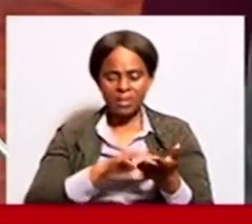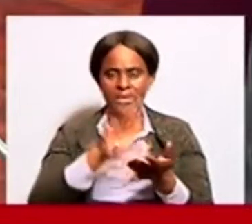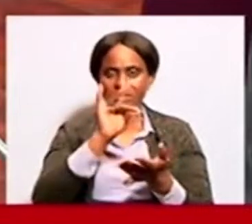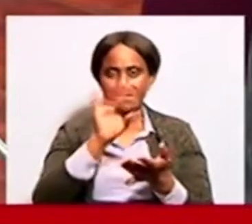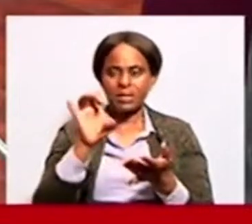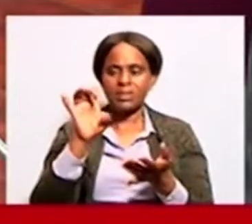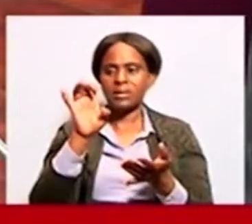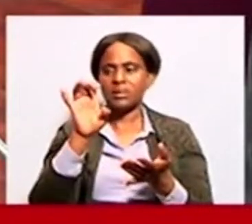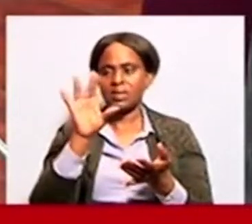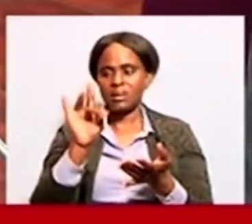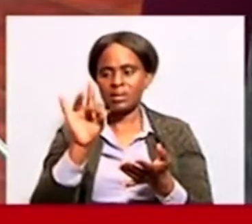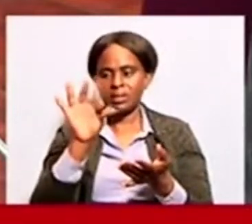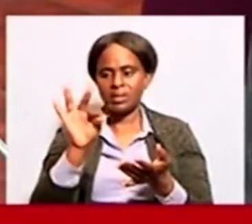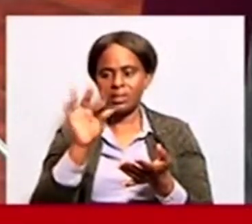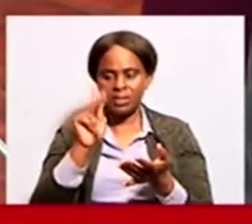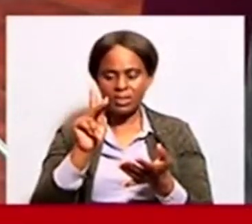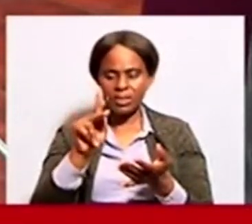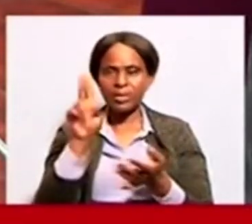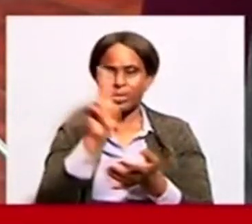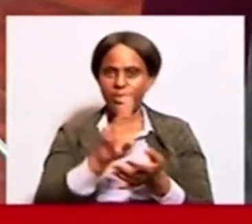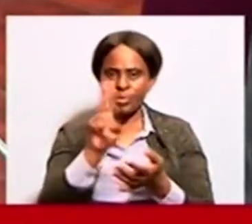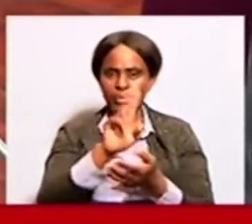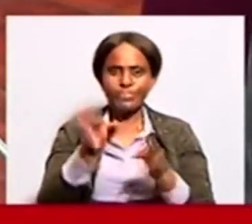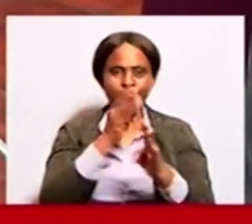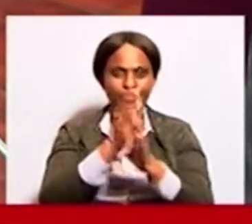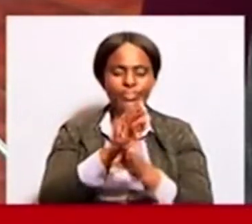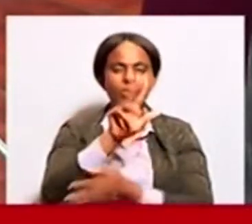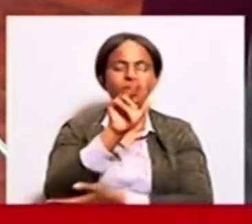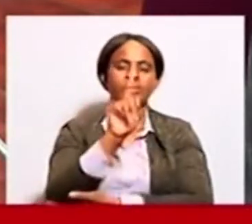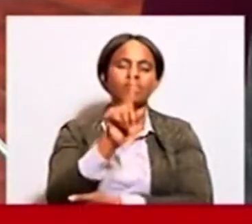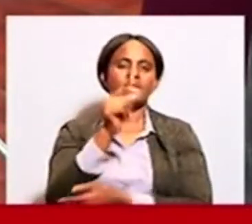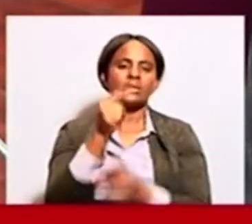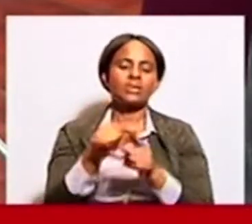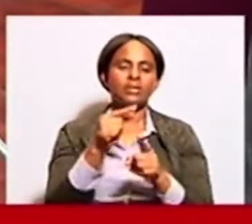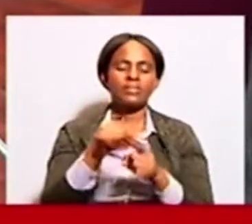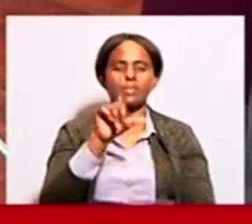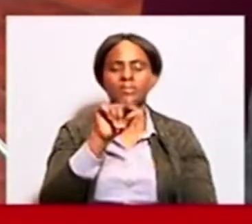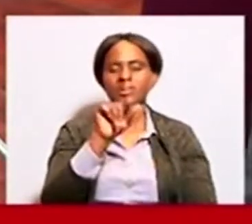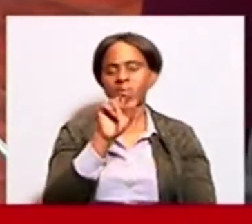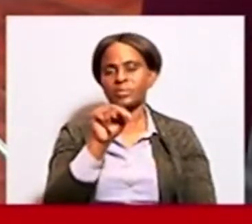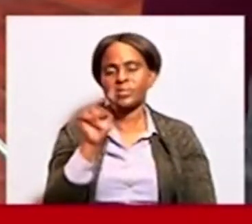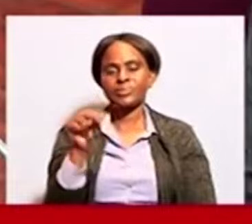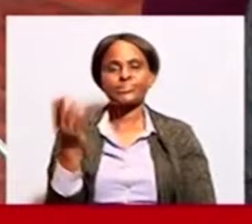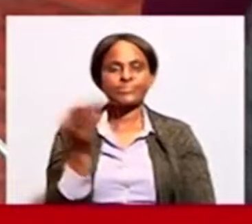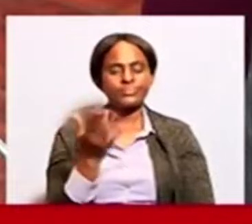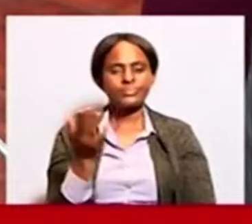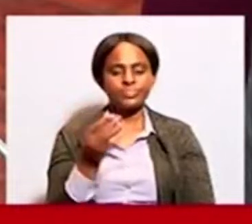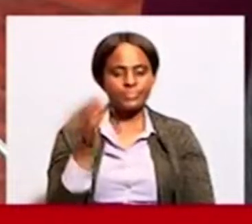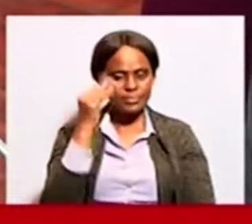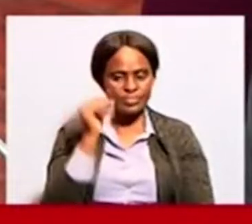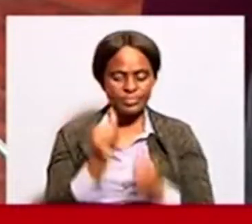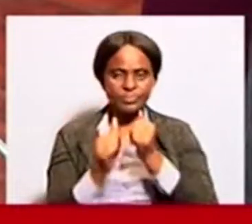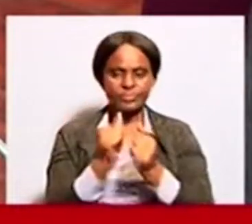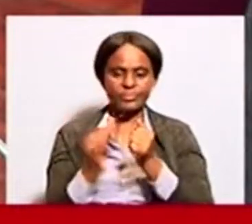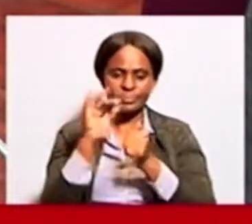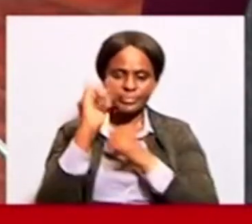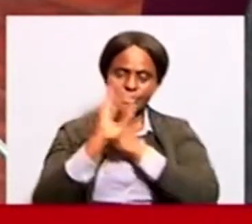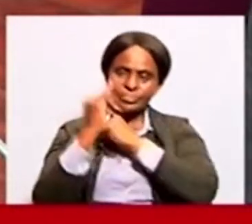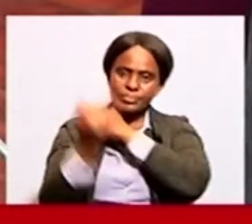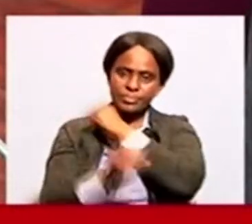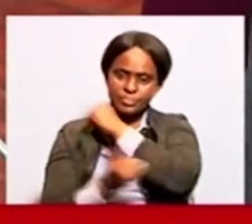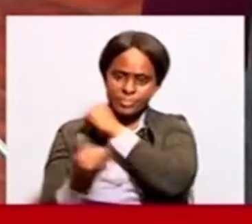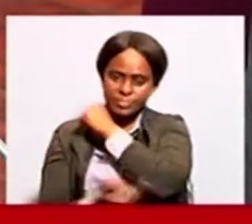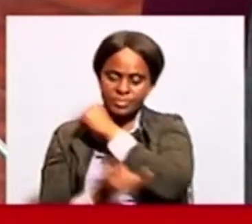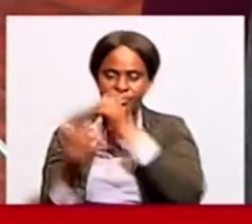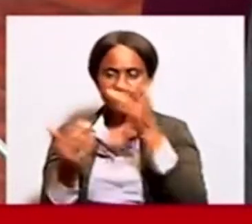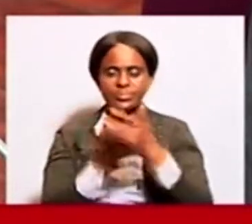13,036,889 kwacha was not spent as at 31st December 2022 due to the introduction of